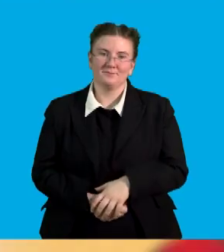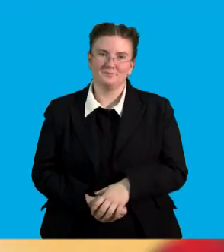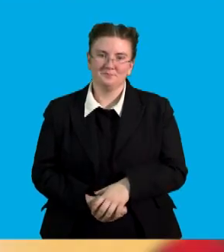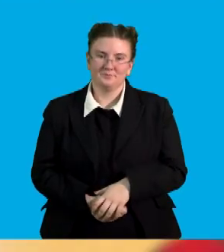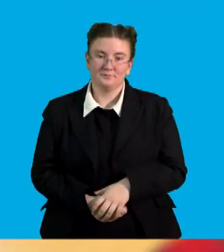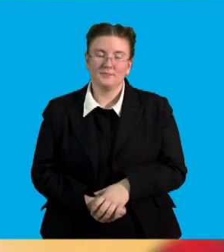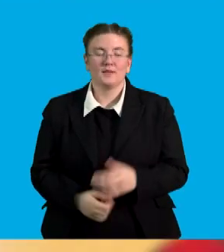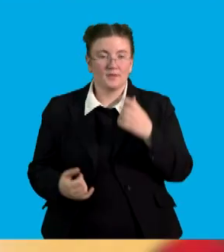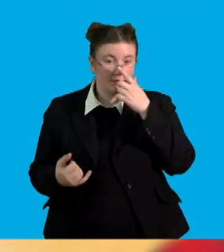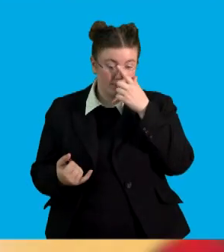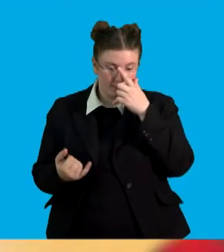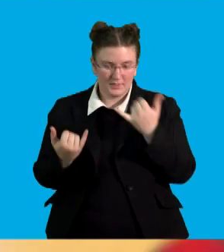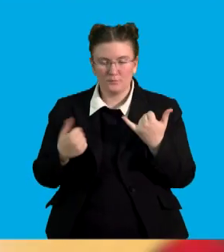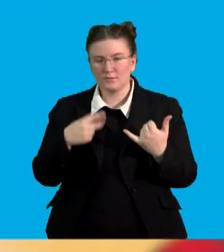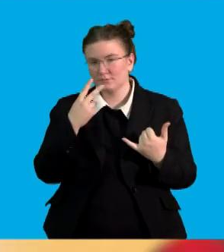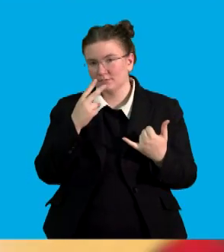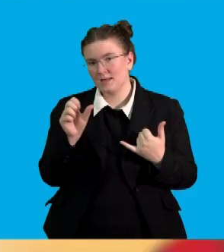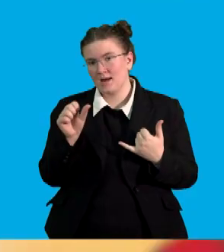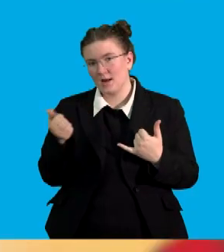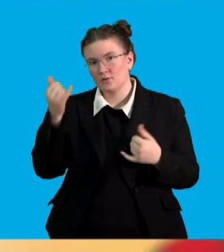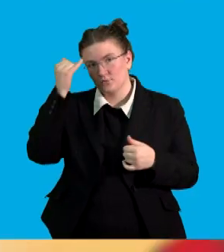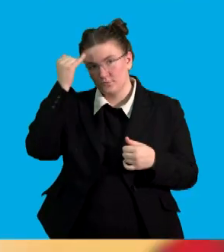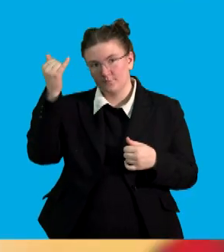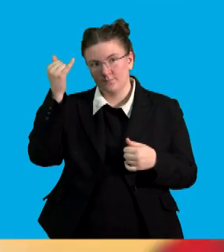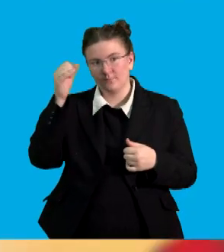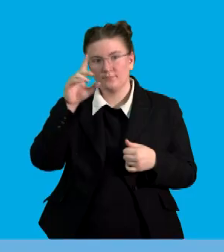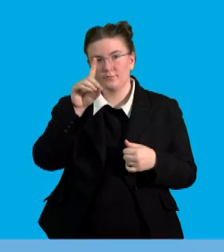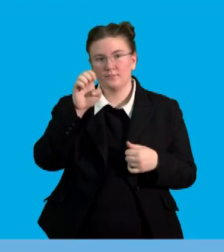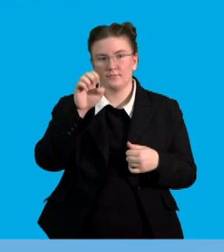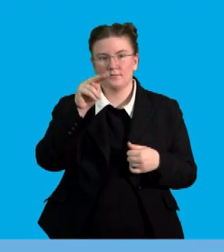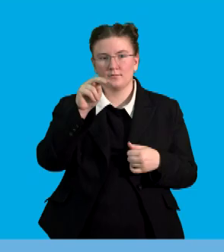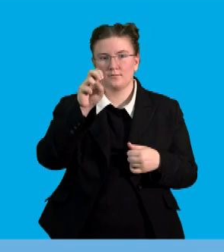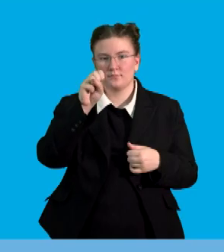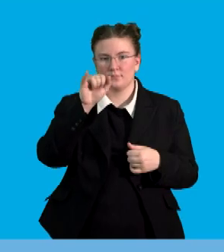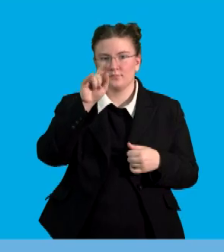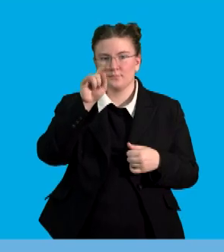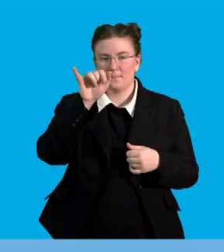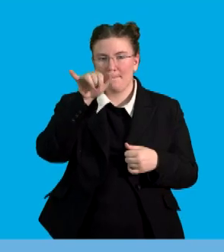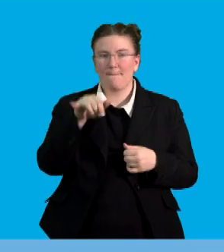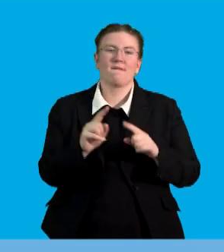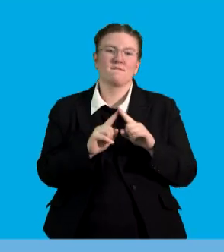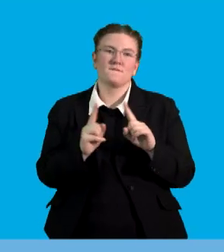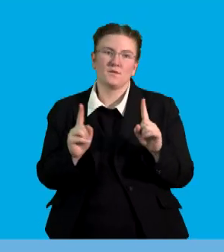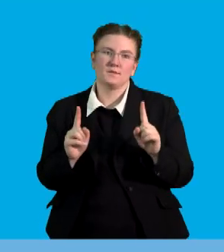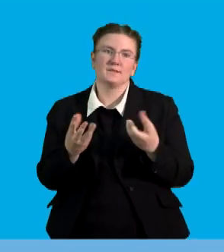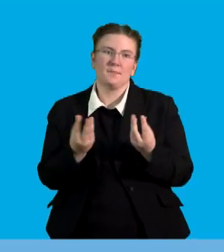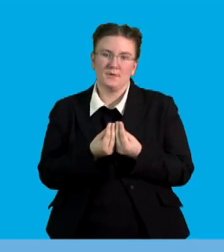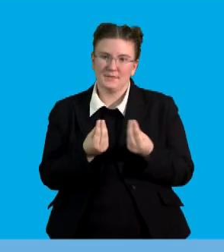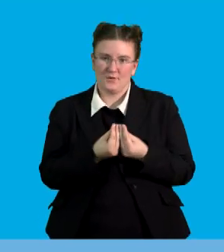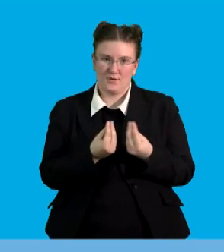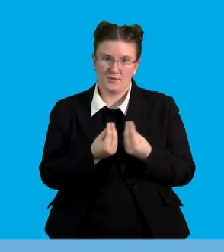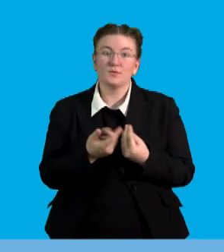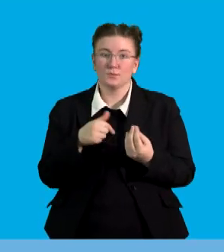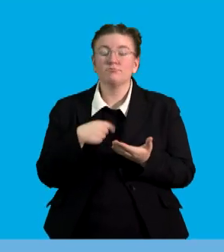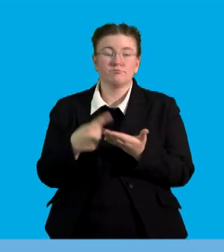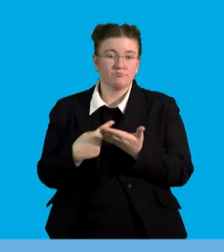So now, when we look at our next concept, which is now the density of different materials, we looked at the density and the states of